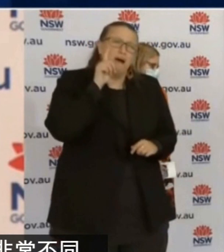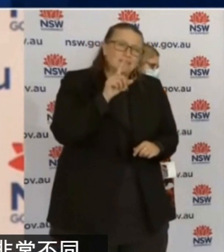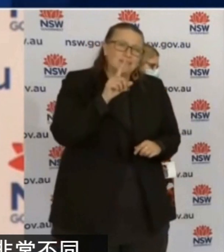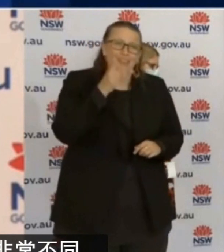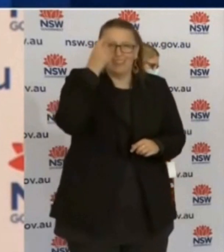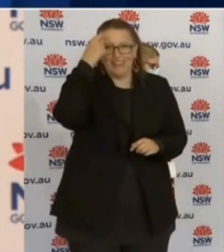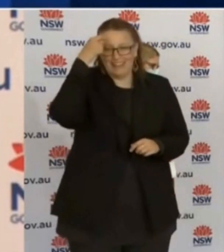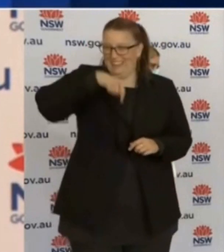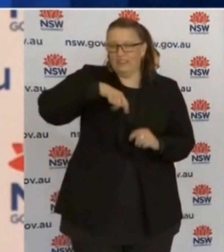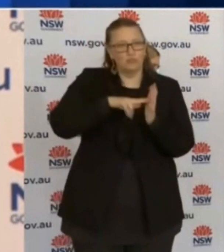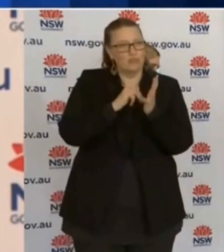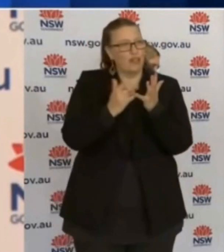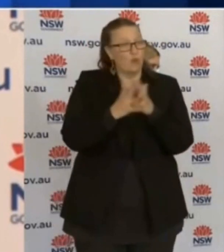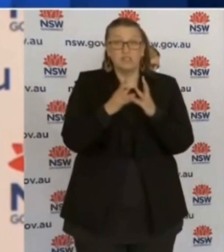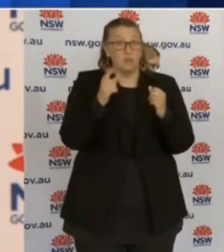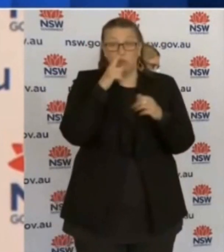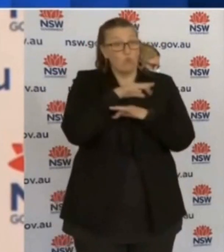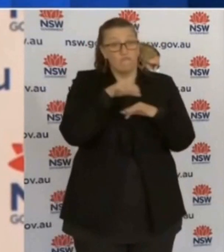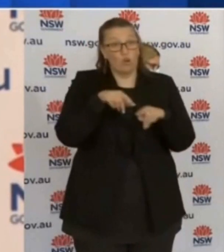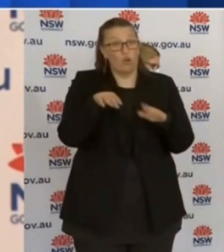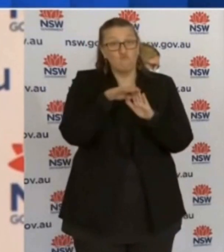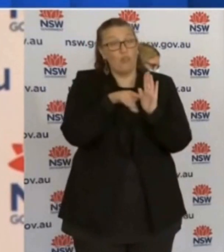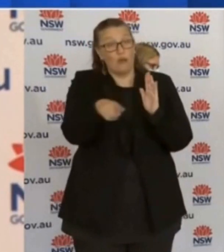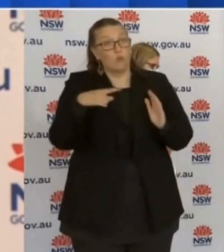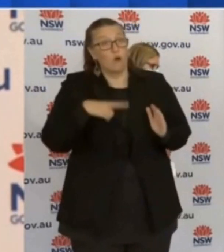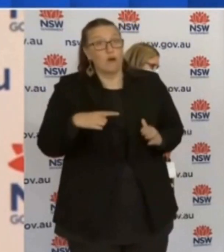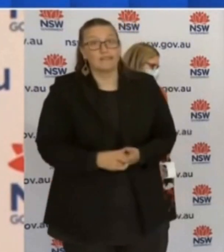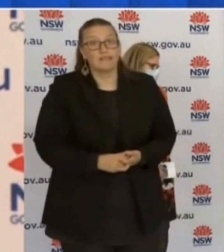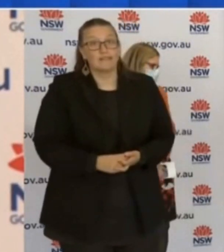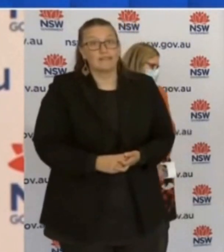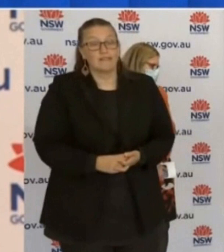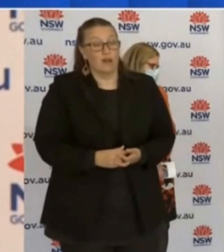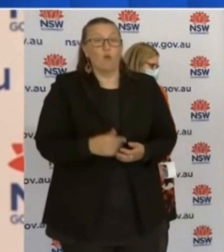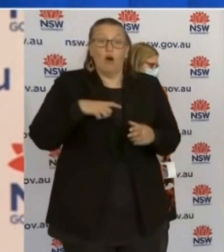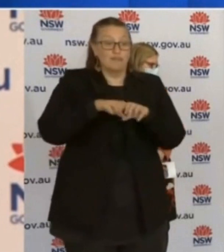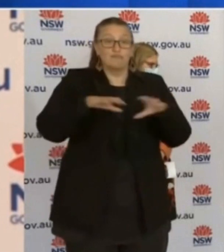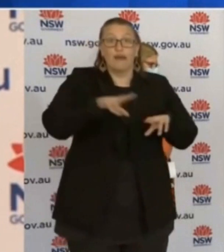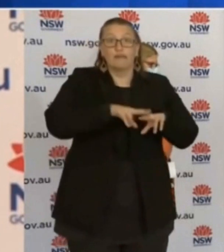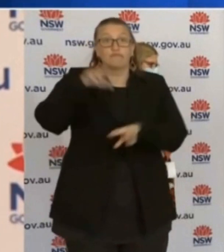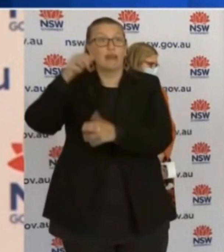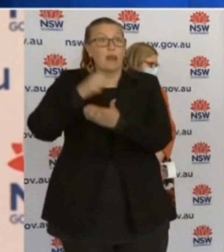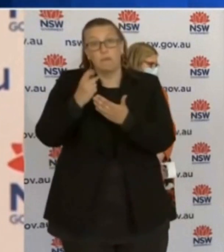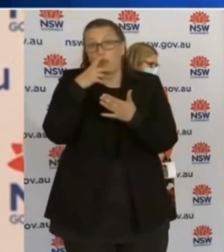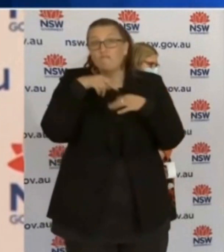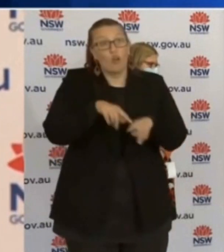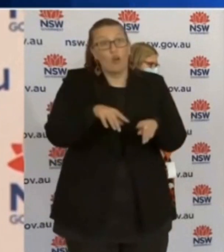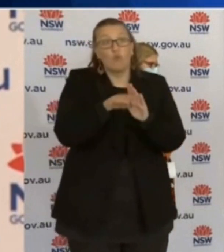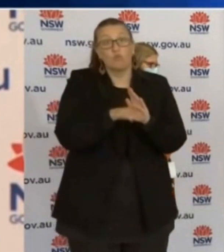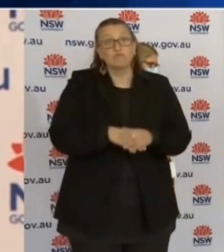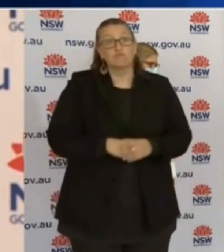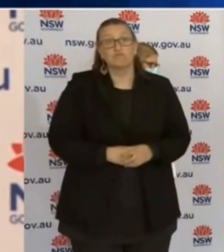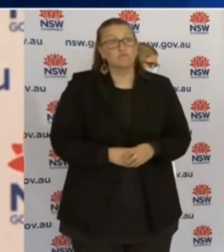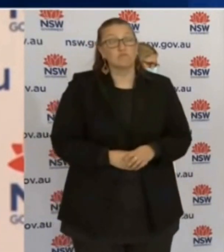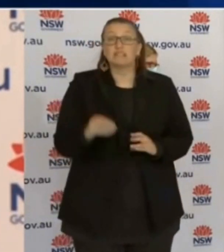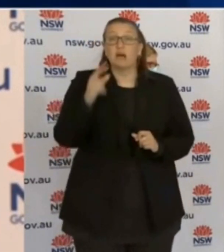seen before. And part of the challenge is, of course, having people accept, a small handful of people accept that this is